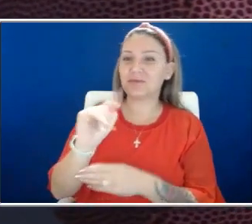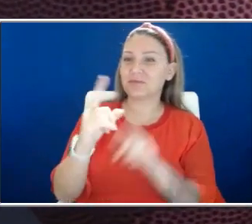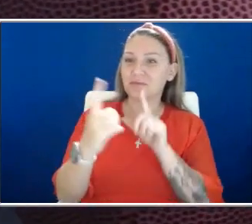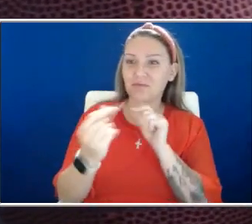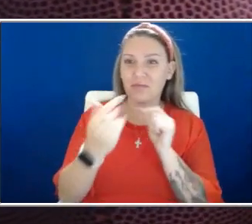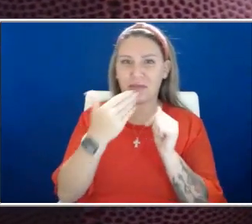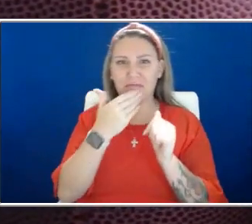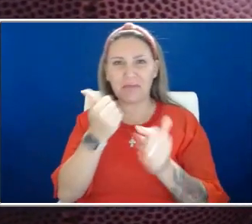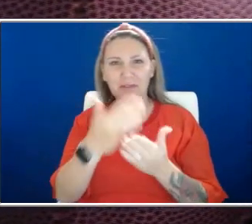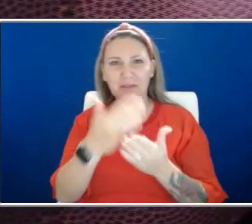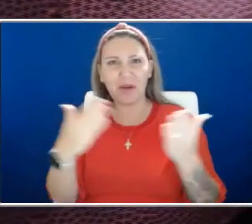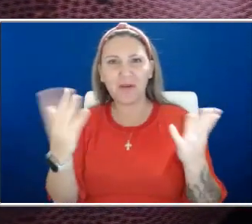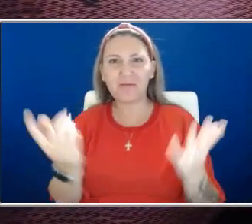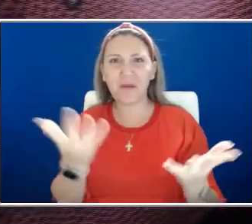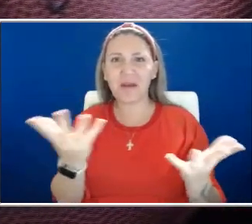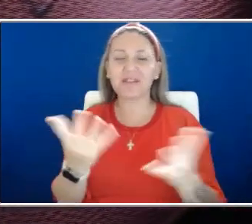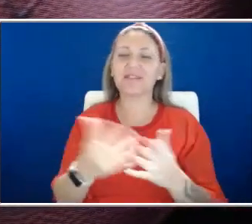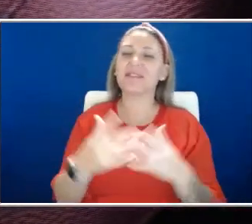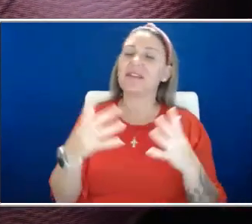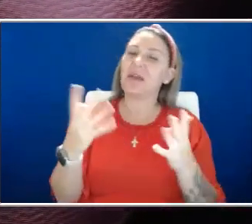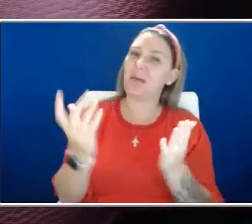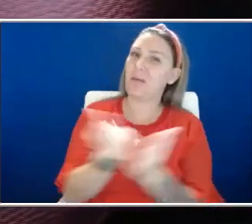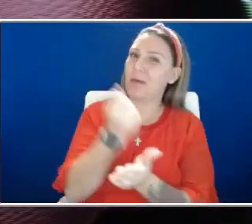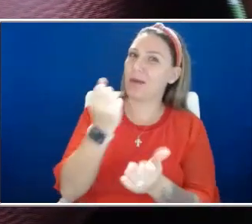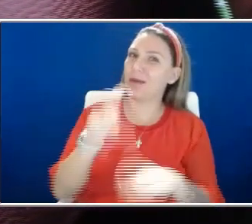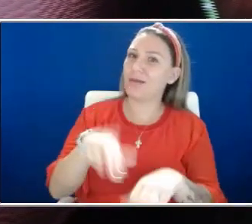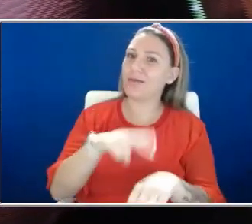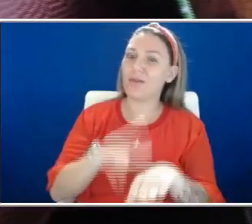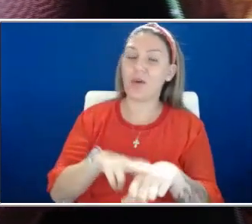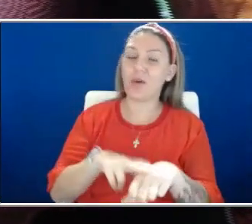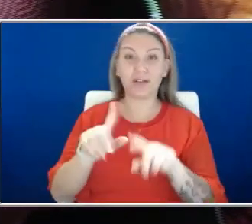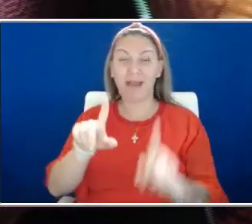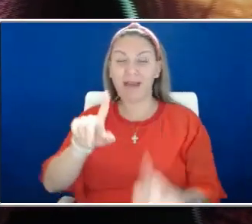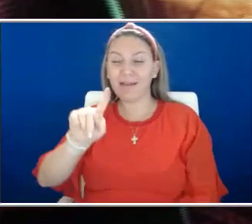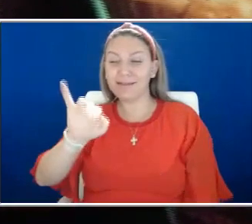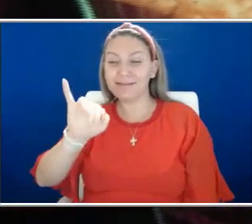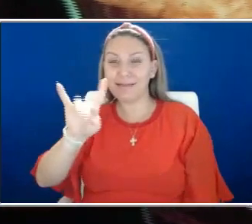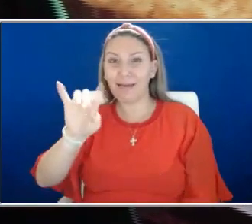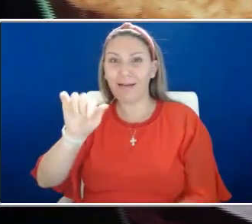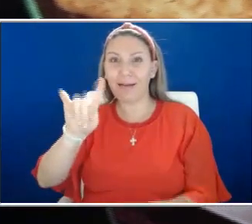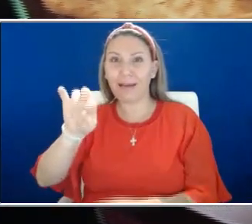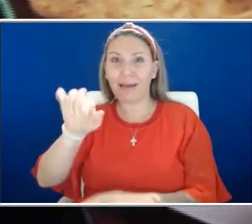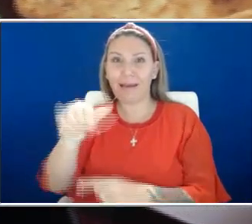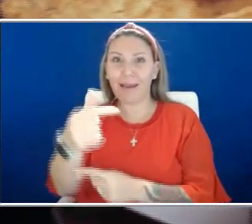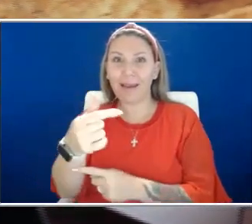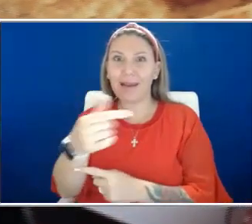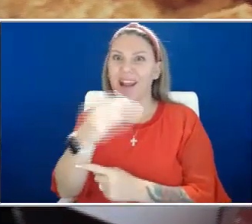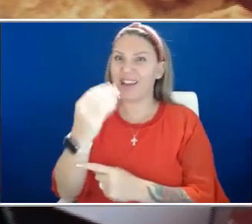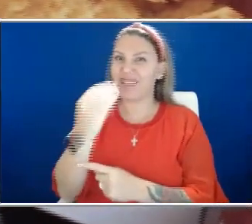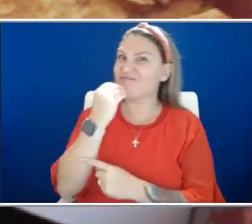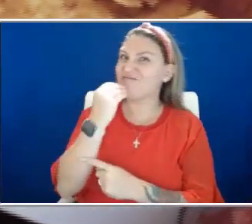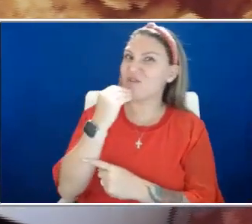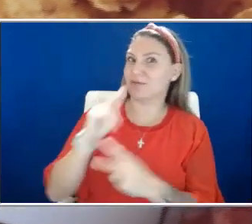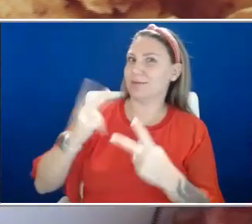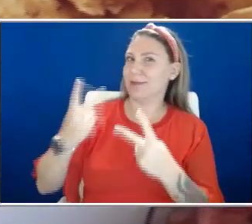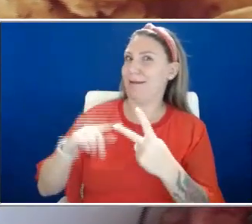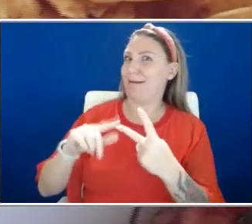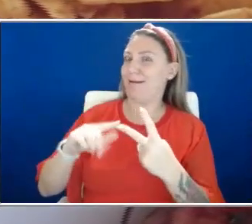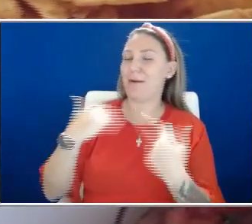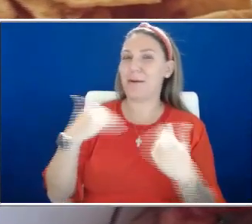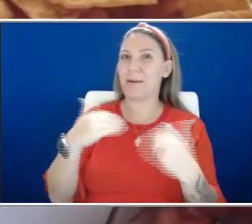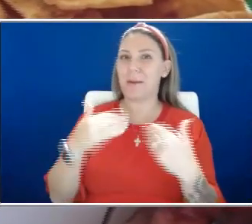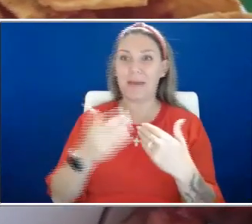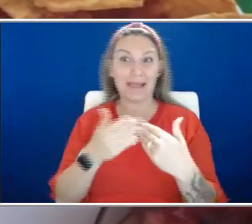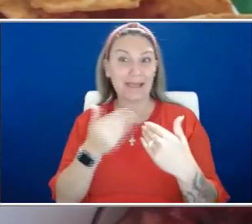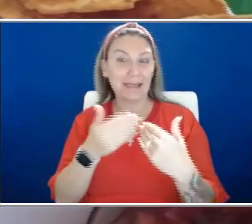game is always the win, of course, but tailgating and the food, certainly a close second. So we've got an easy and, yes, kind of healthy